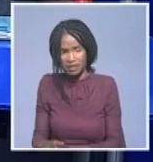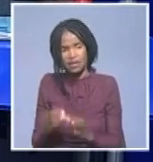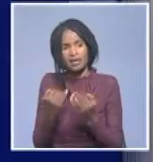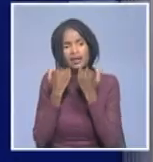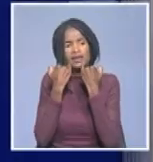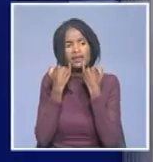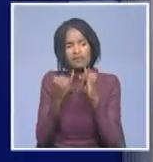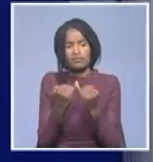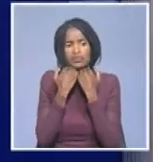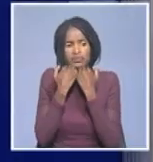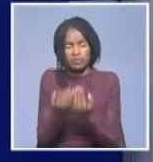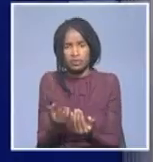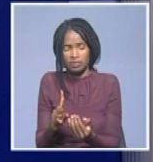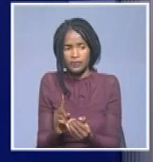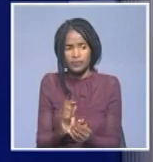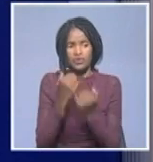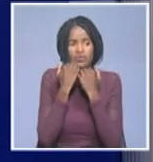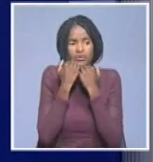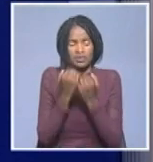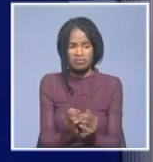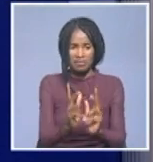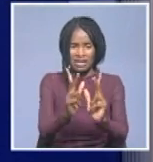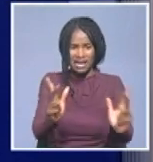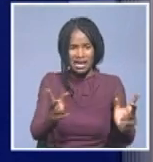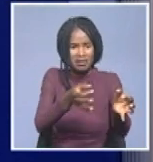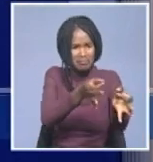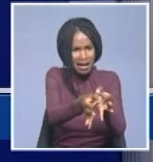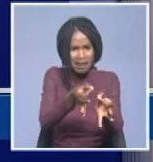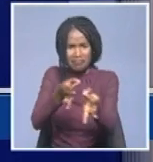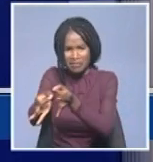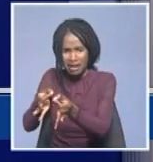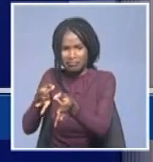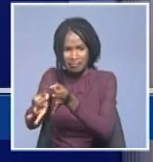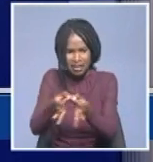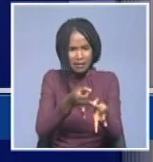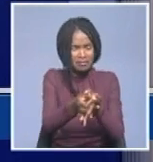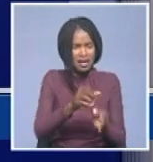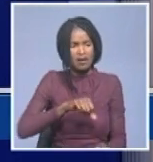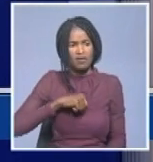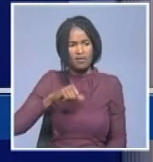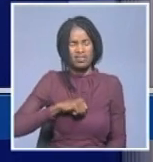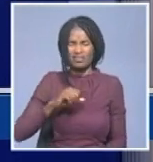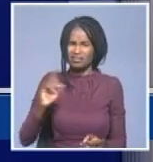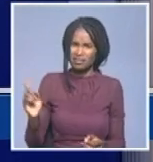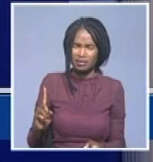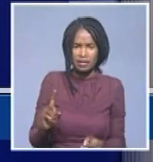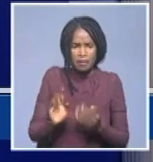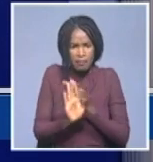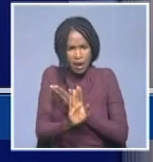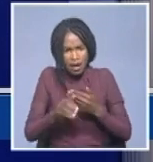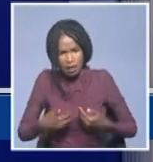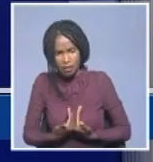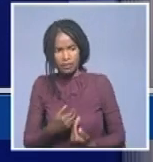to explain to the public what the disease is, how to prevent the